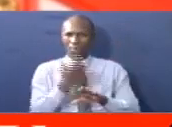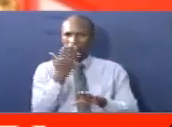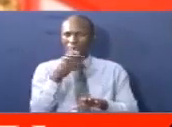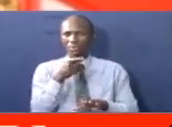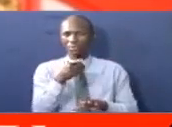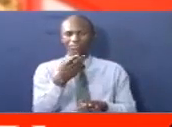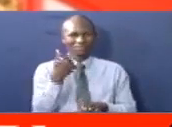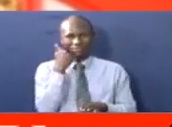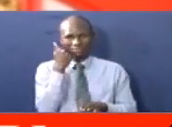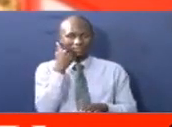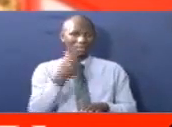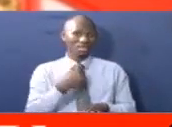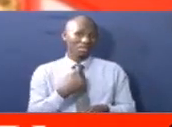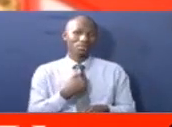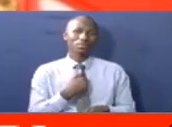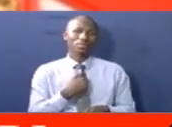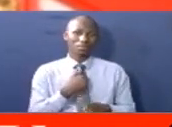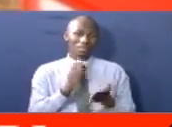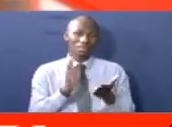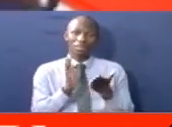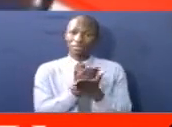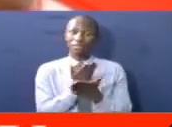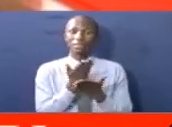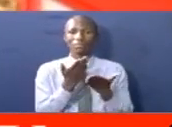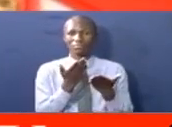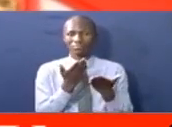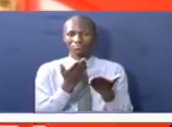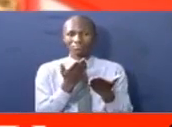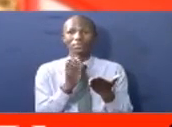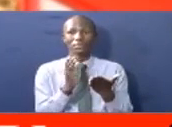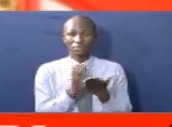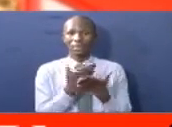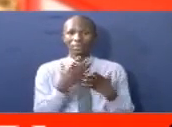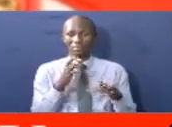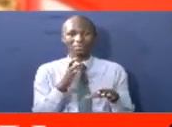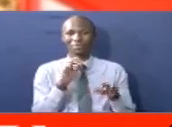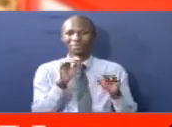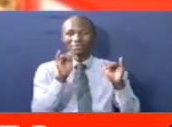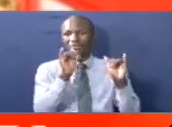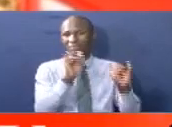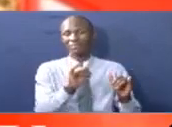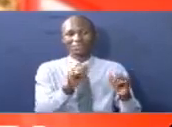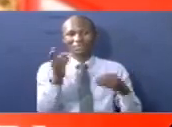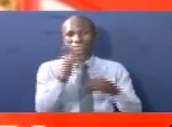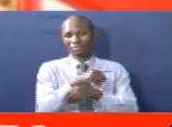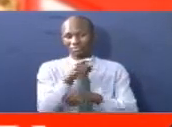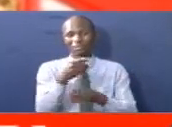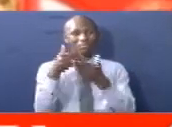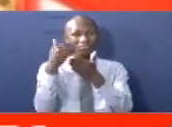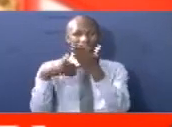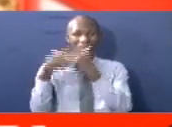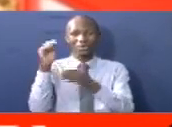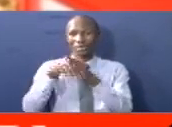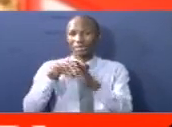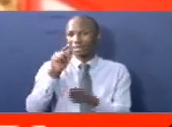ailing. Some of the wounds inflicted during her detention in those days in